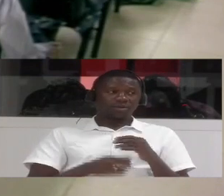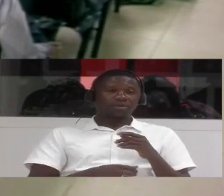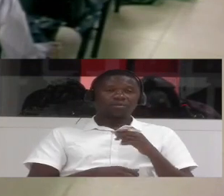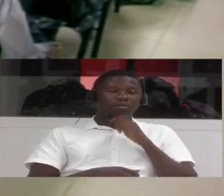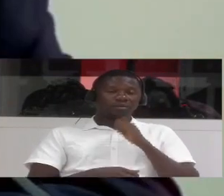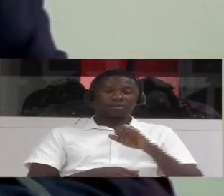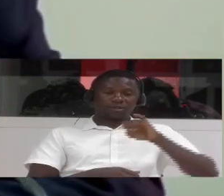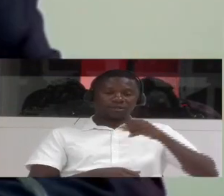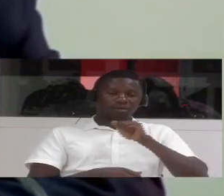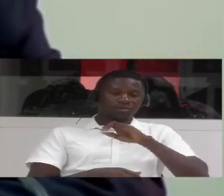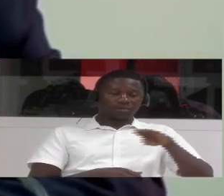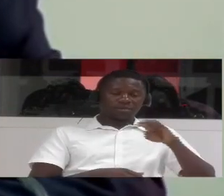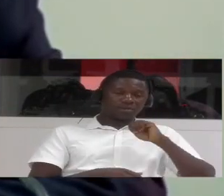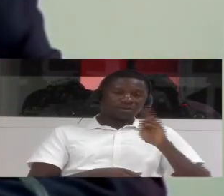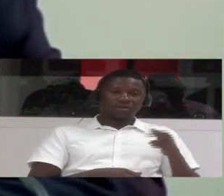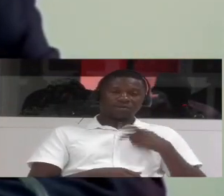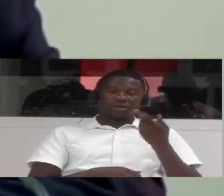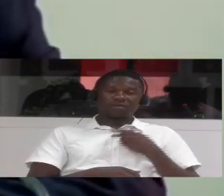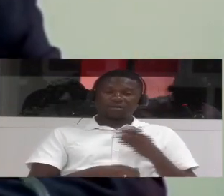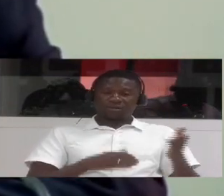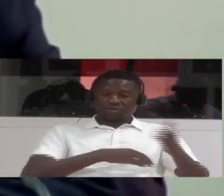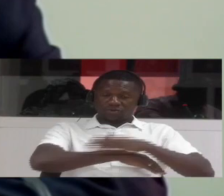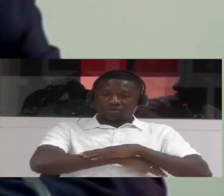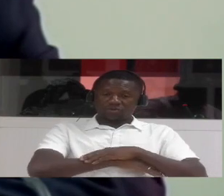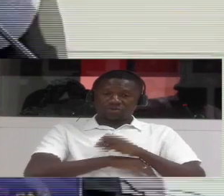have any closing remarks to make, please proceed.